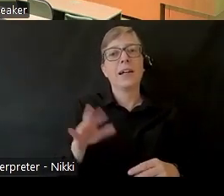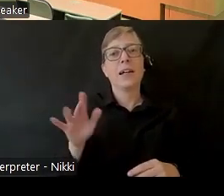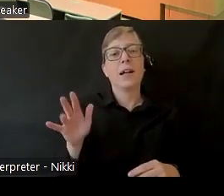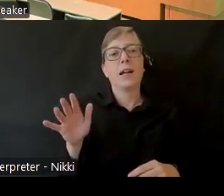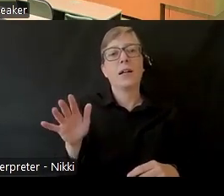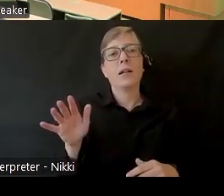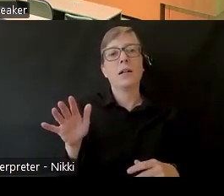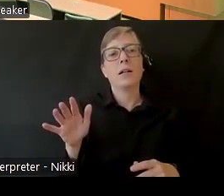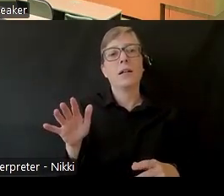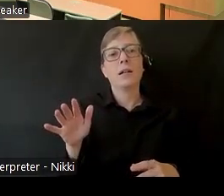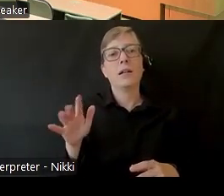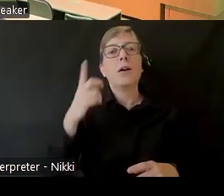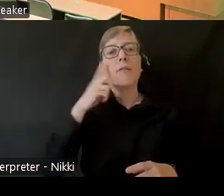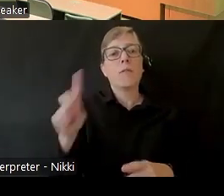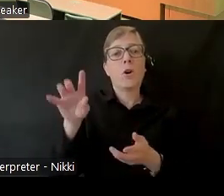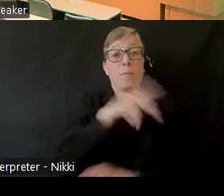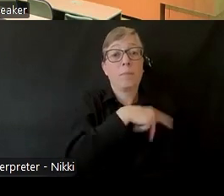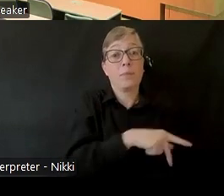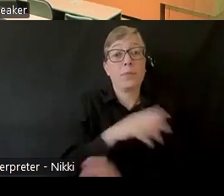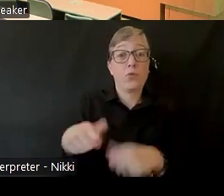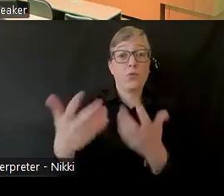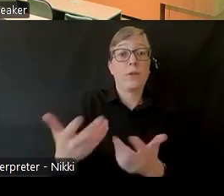give PHQ-9 scores to? You tell me.